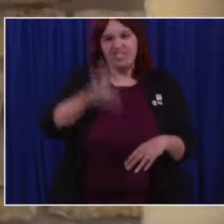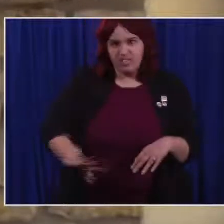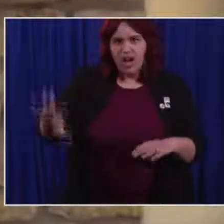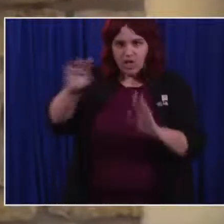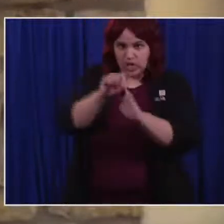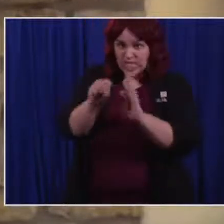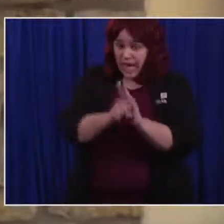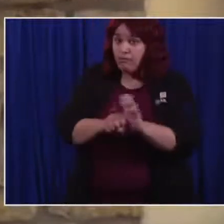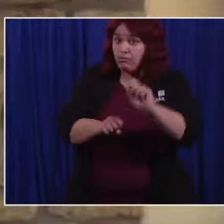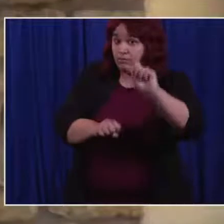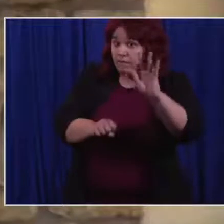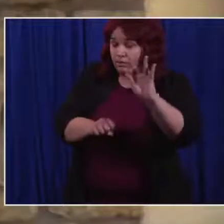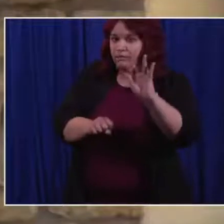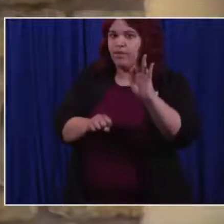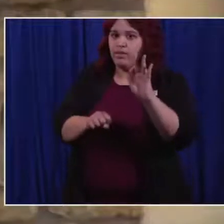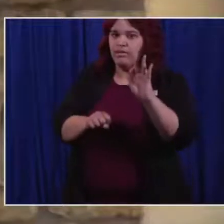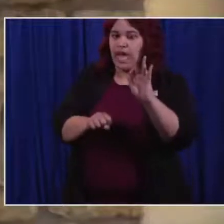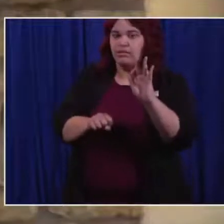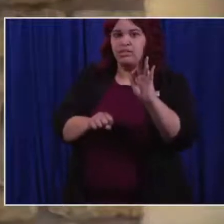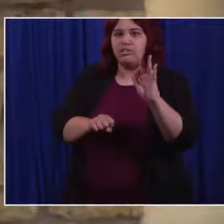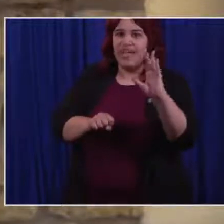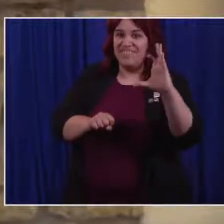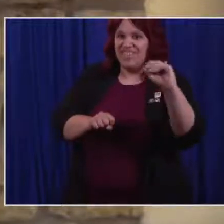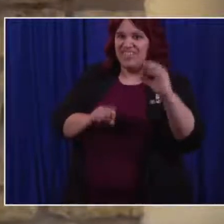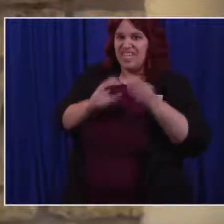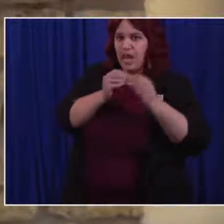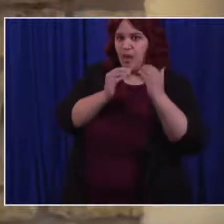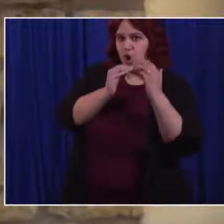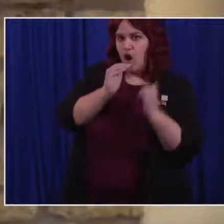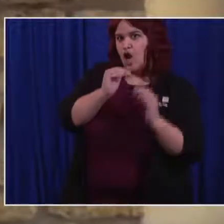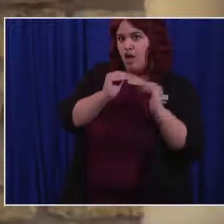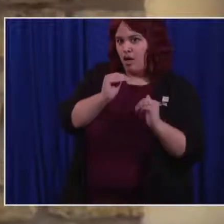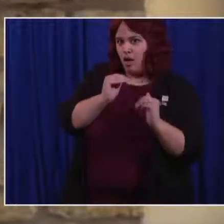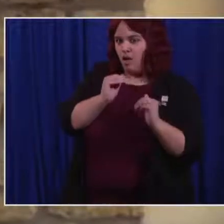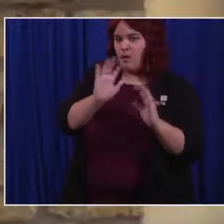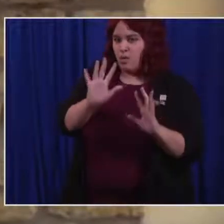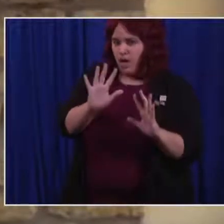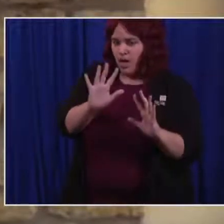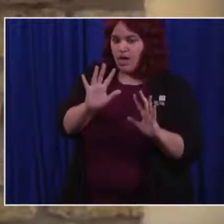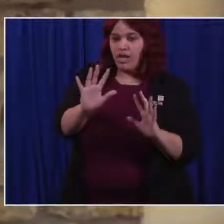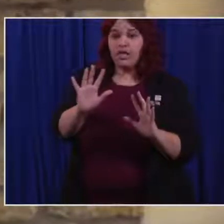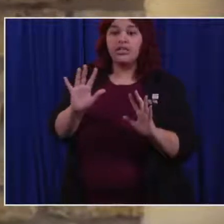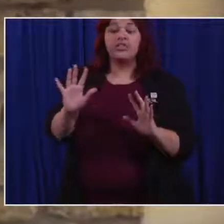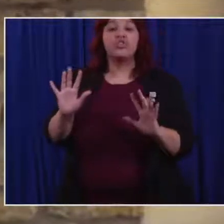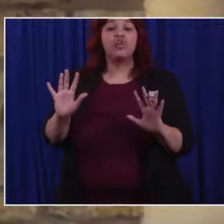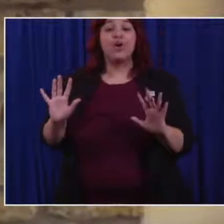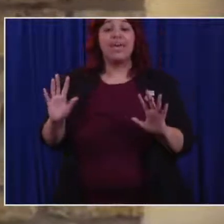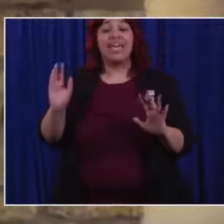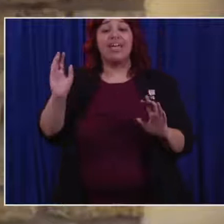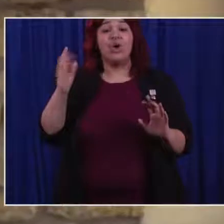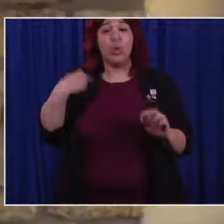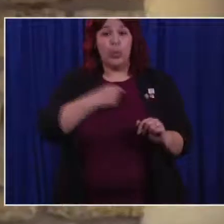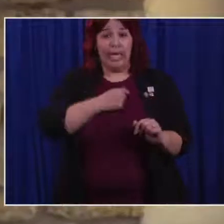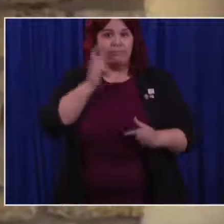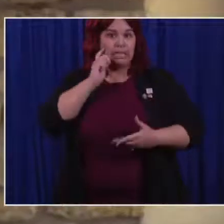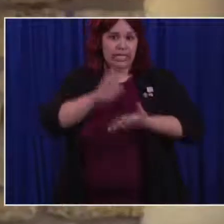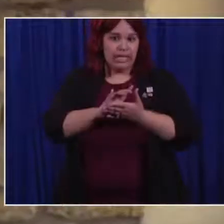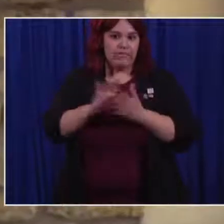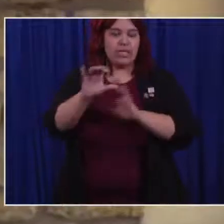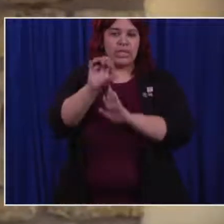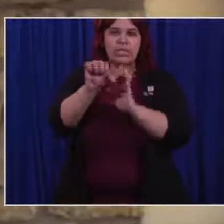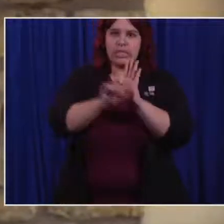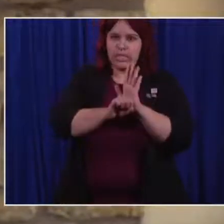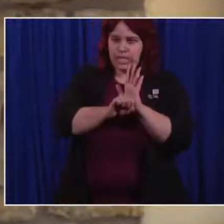get a trend line that we can take this on an average down to below 50, we think